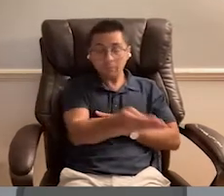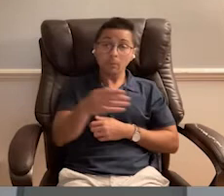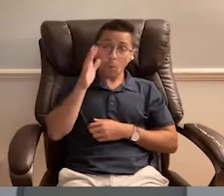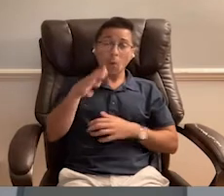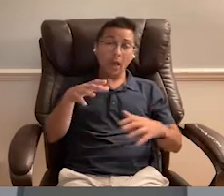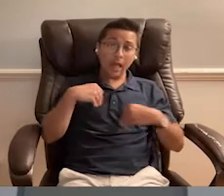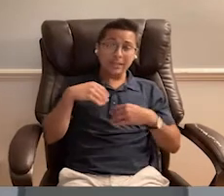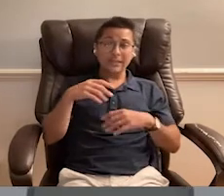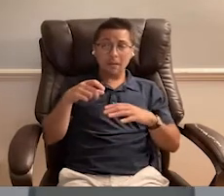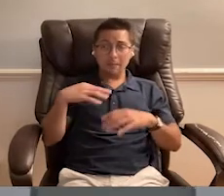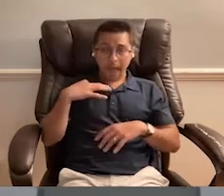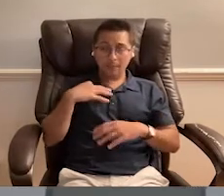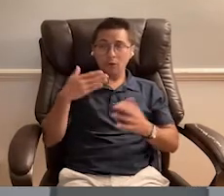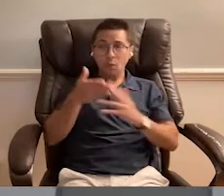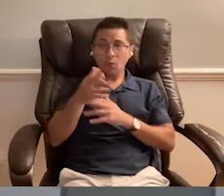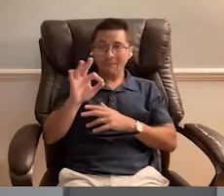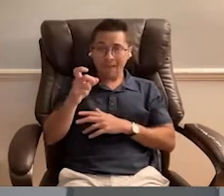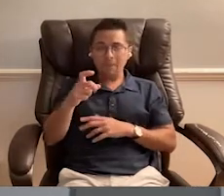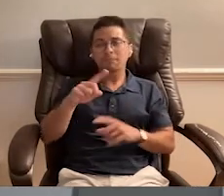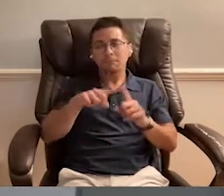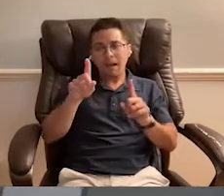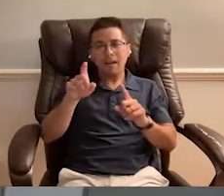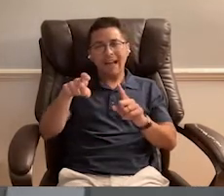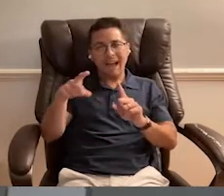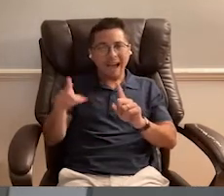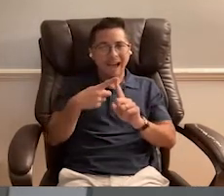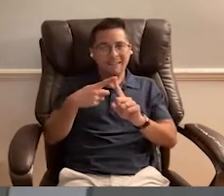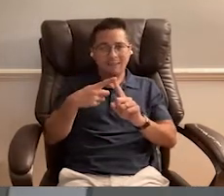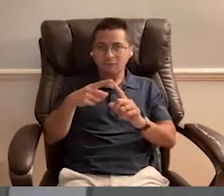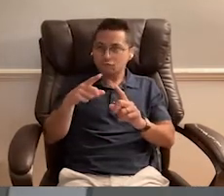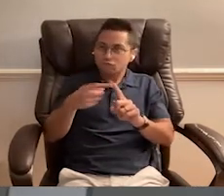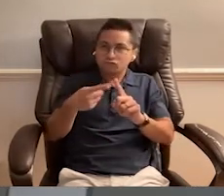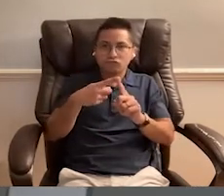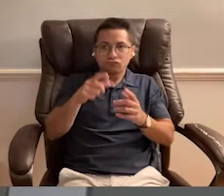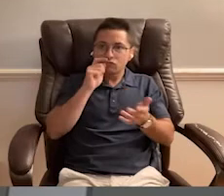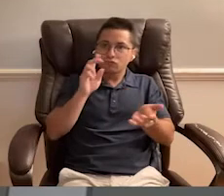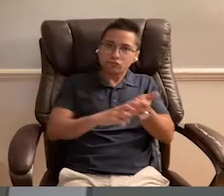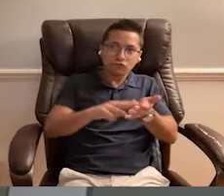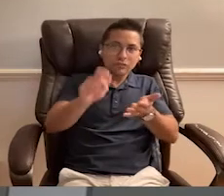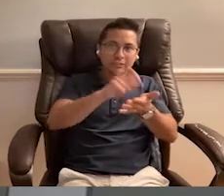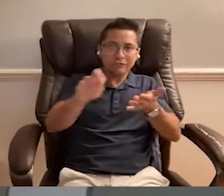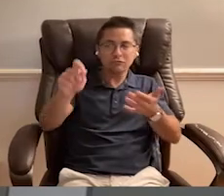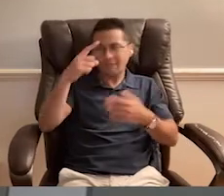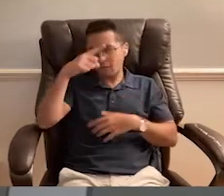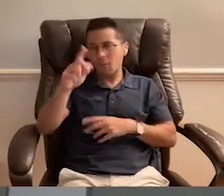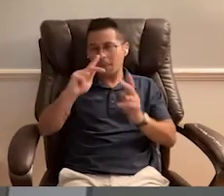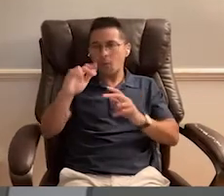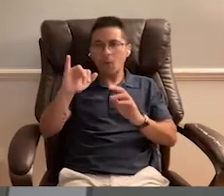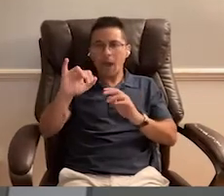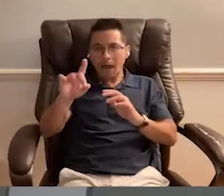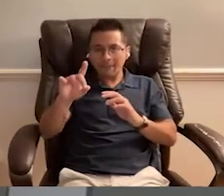delivery. If we will take an application via fax, but we have to have an original signature, and that's for